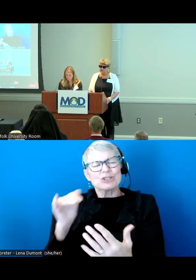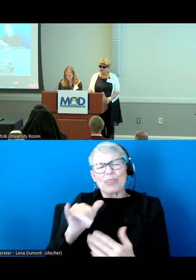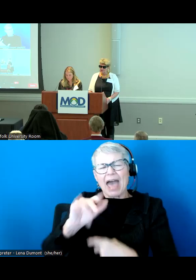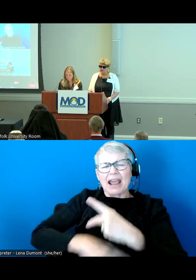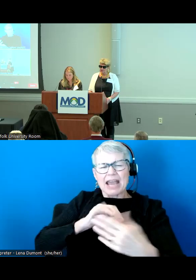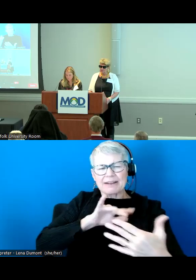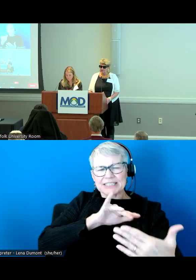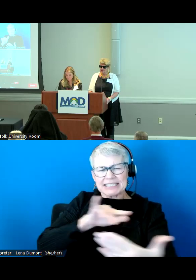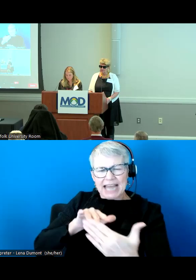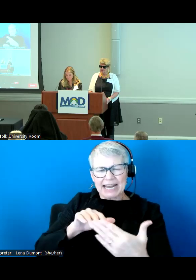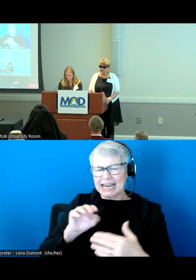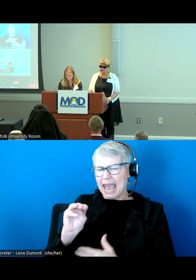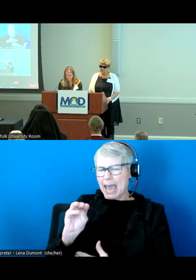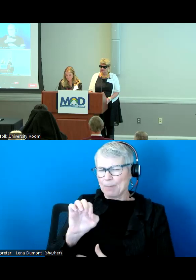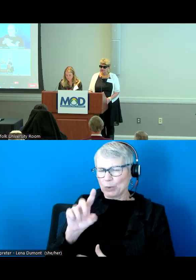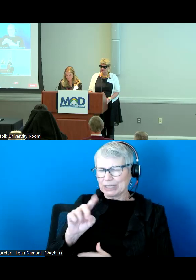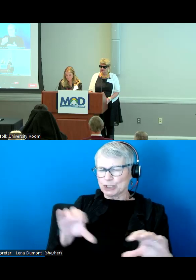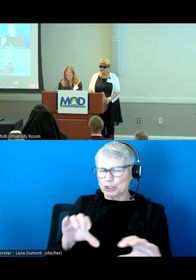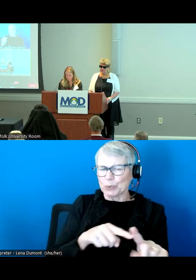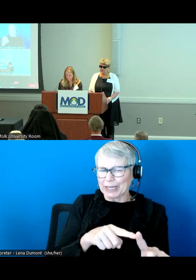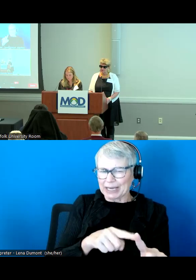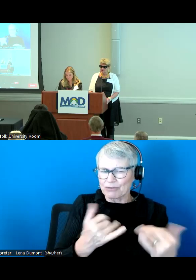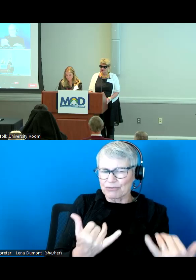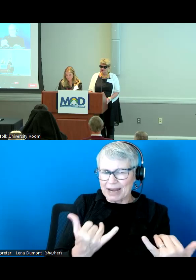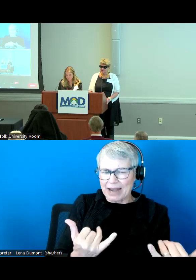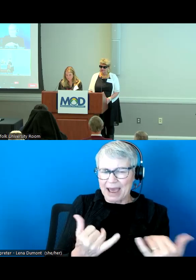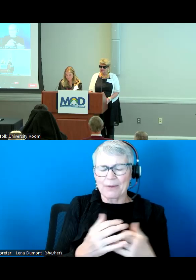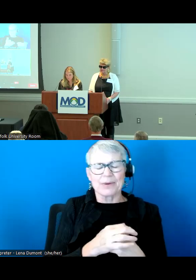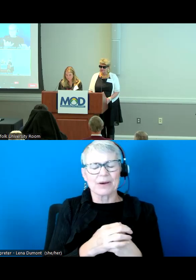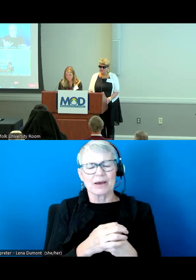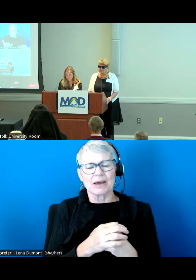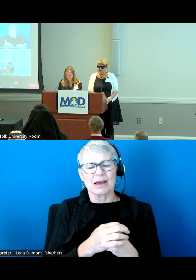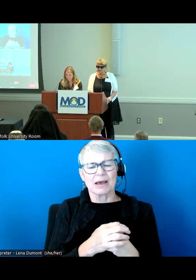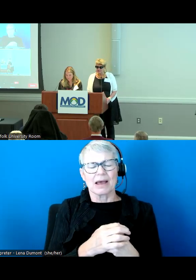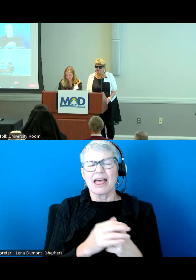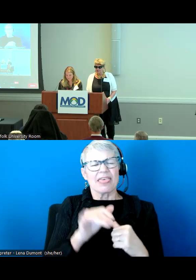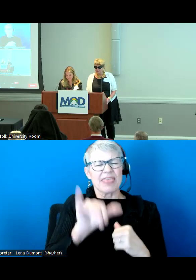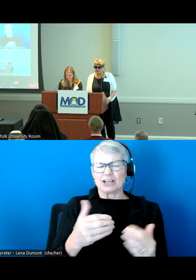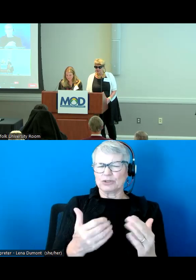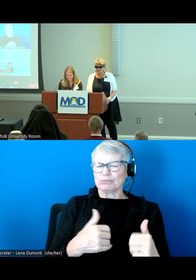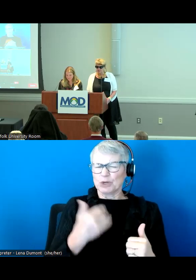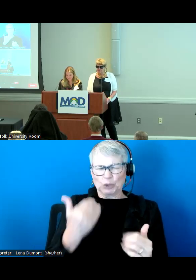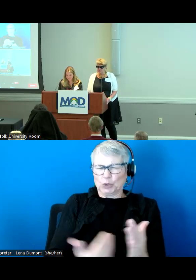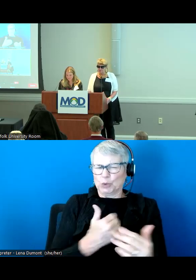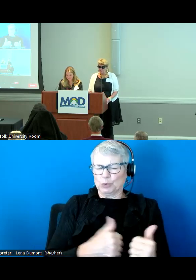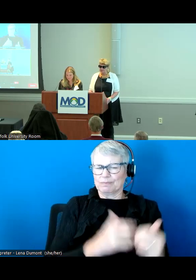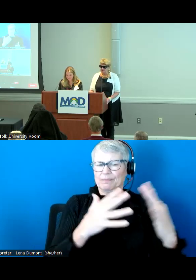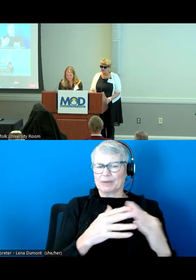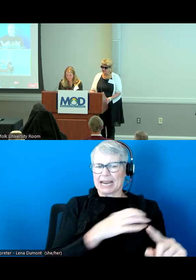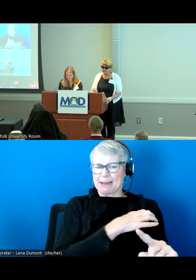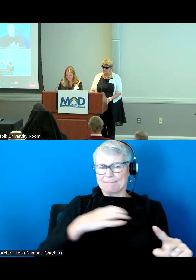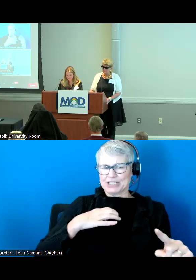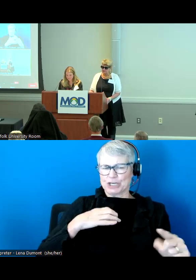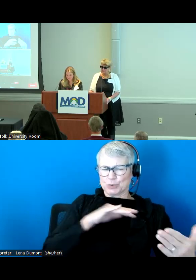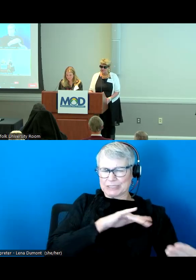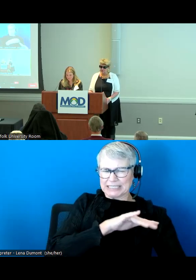doing. You know, I am very proud that the Commonwealth let this commission begin, and we are doing the work because there's